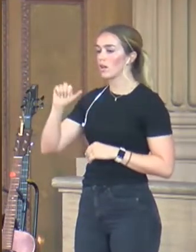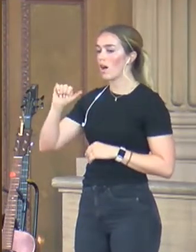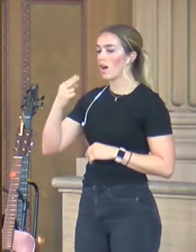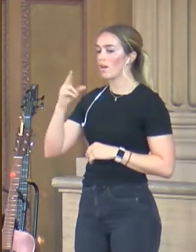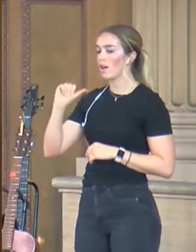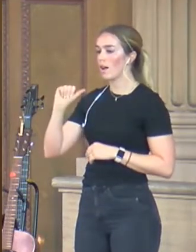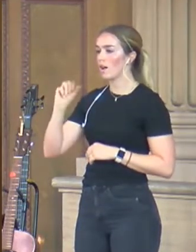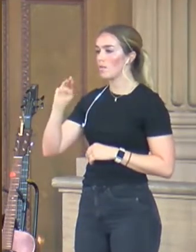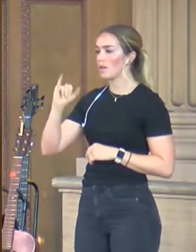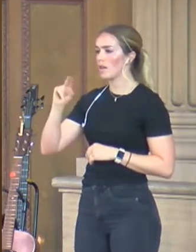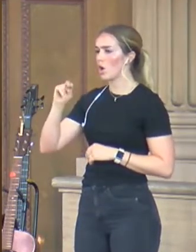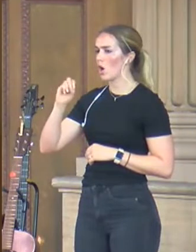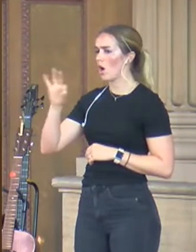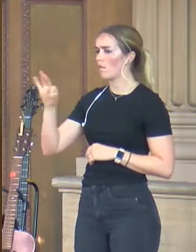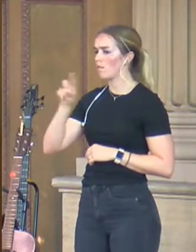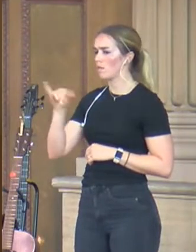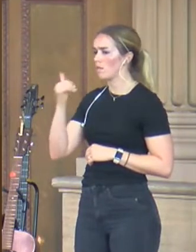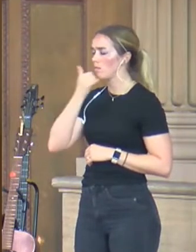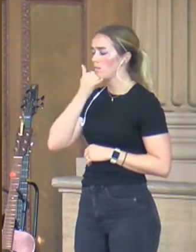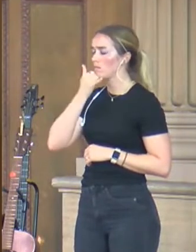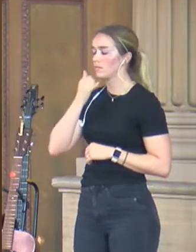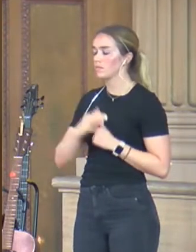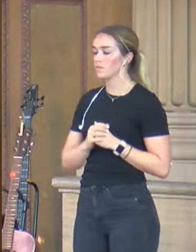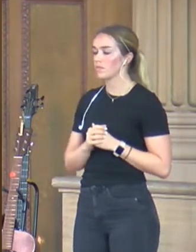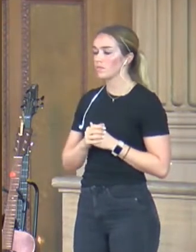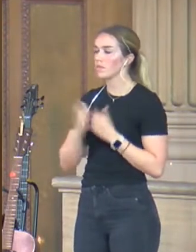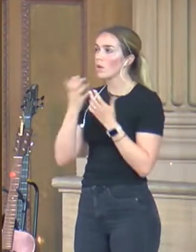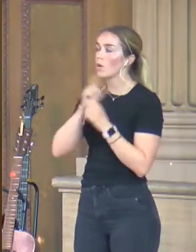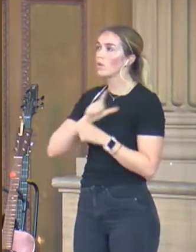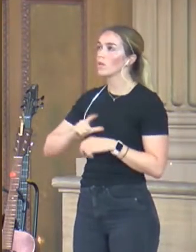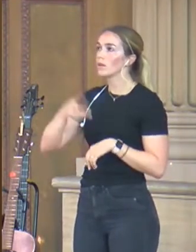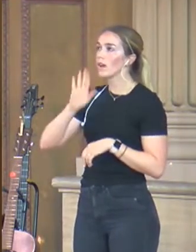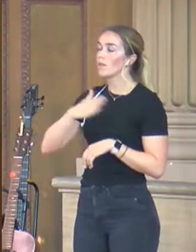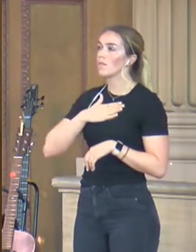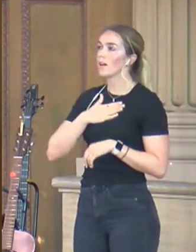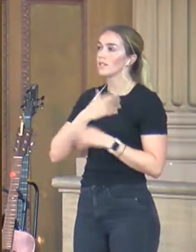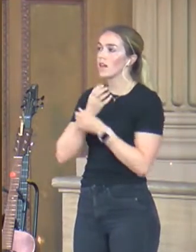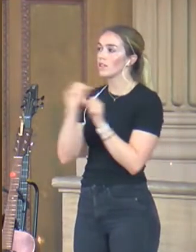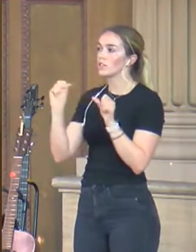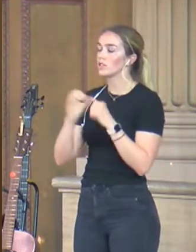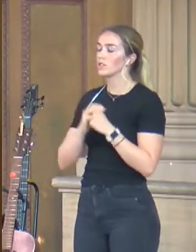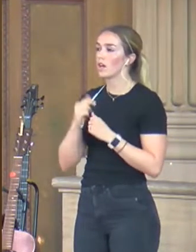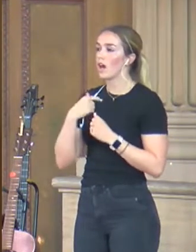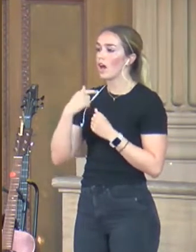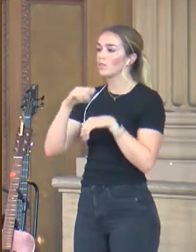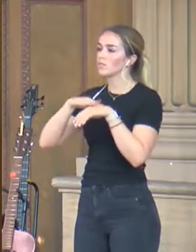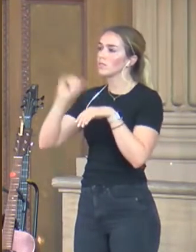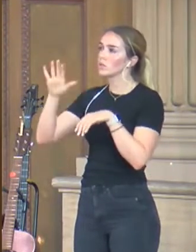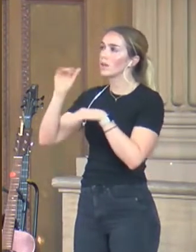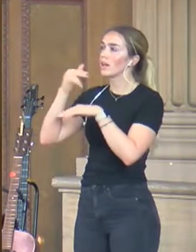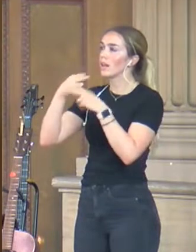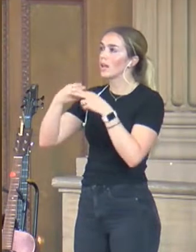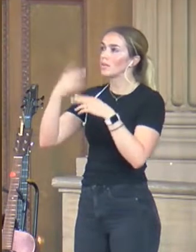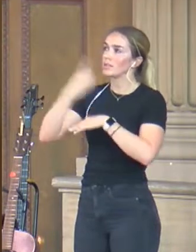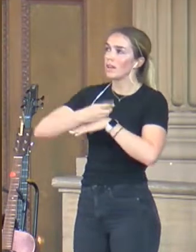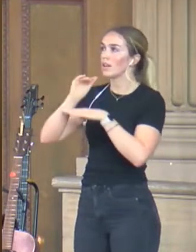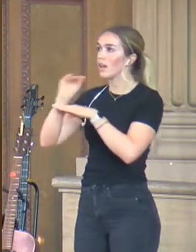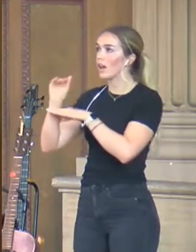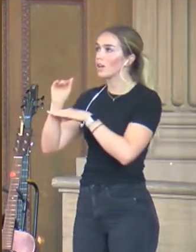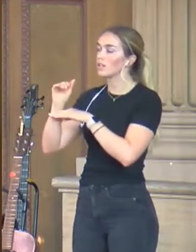a mascal of Heman the Ezraite. O Lord, God of my salvation, I cry out day and night before you.